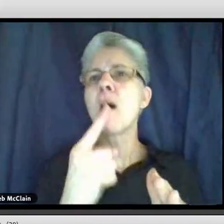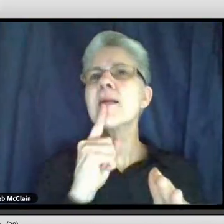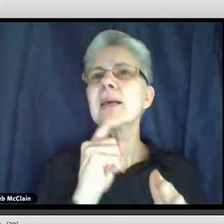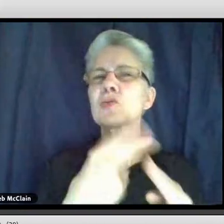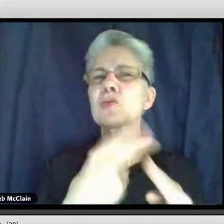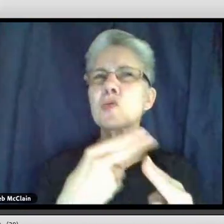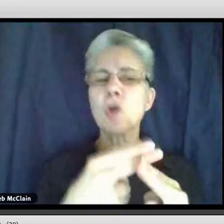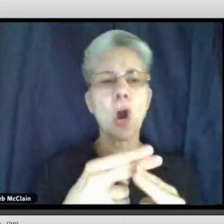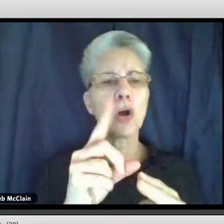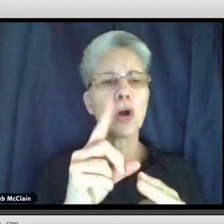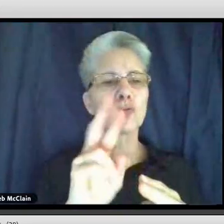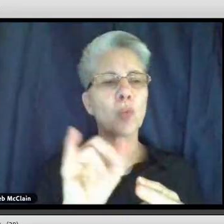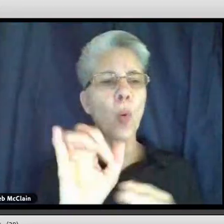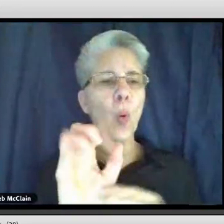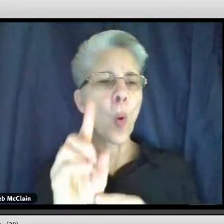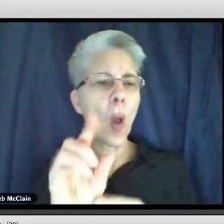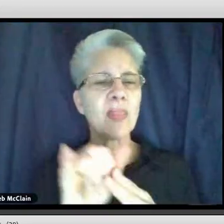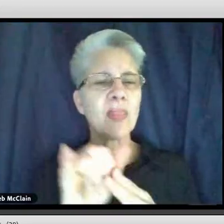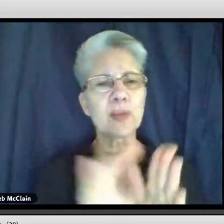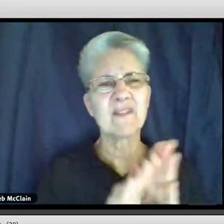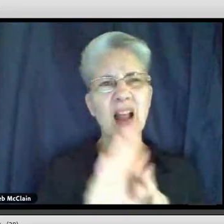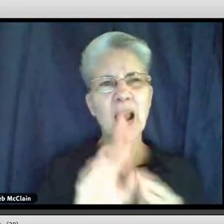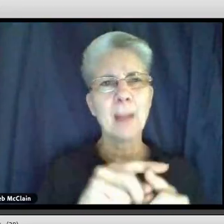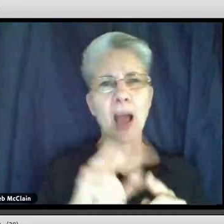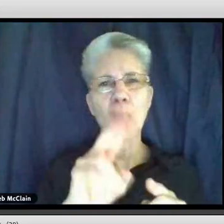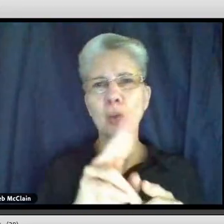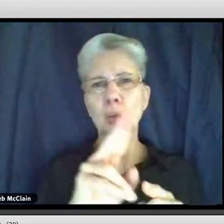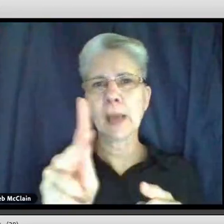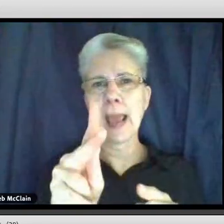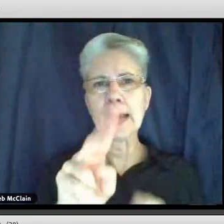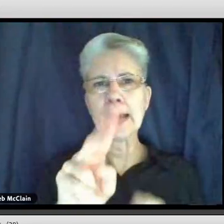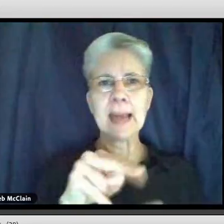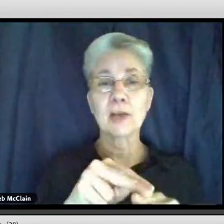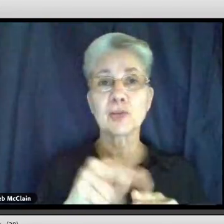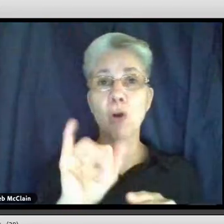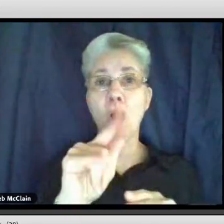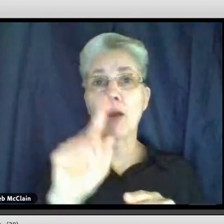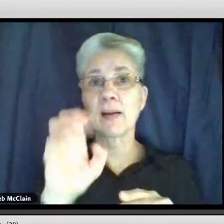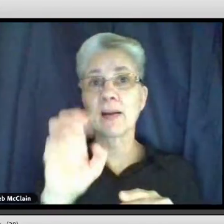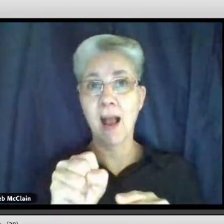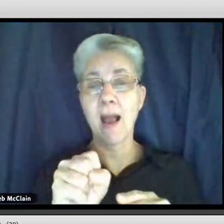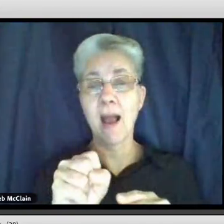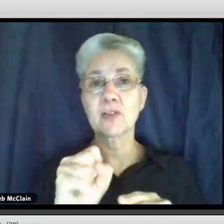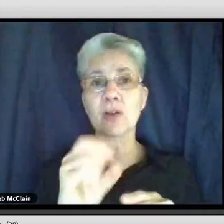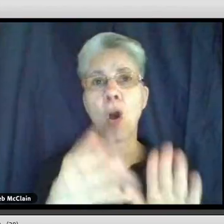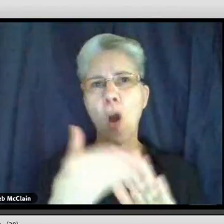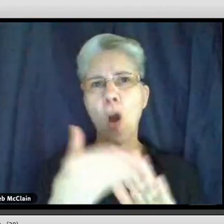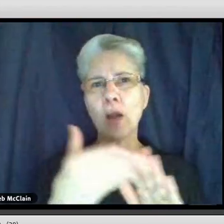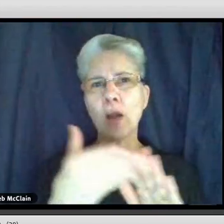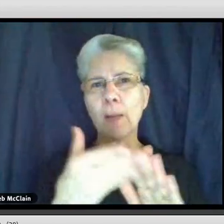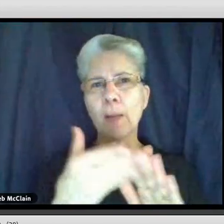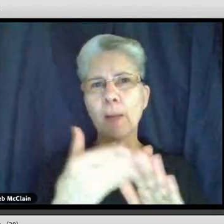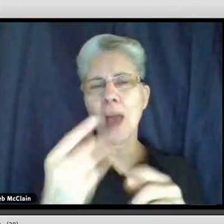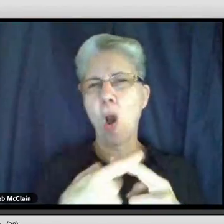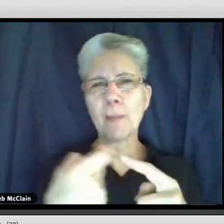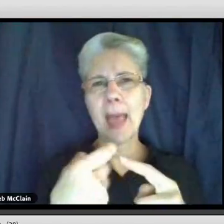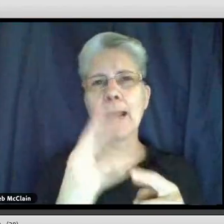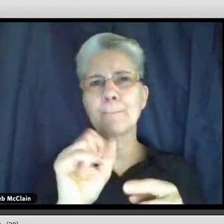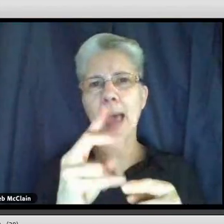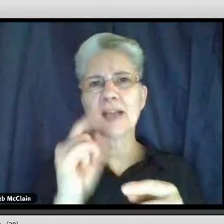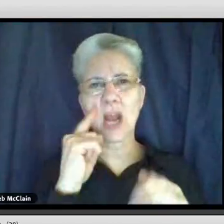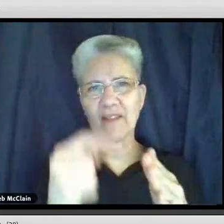tool called Droid. It was developed by the UK National Archives to perform automated batch identification of file formats, which